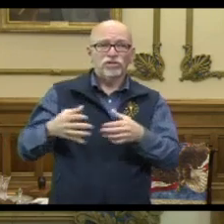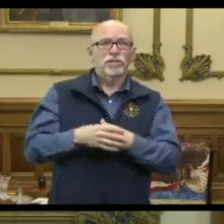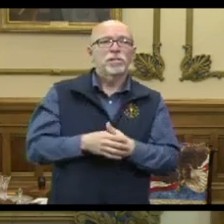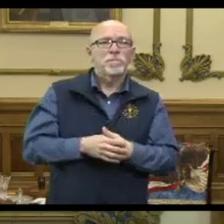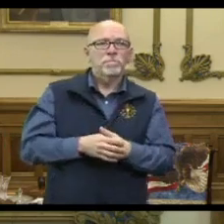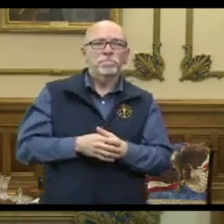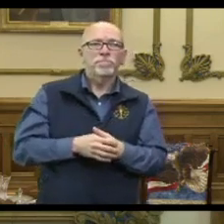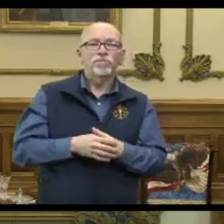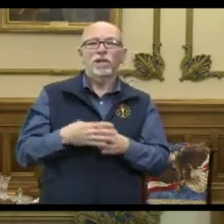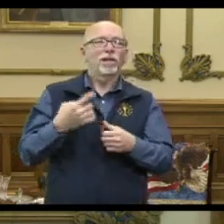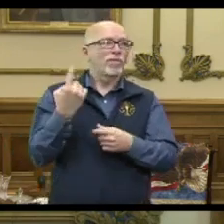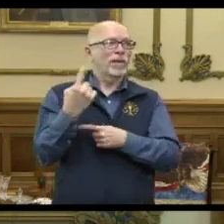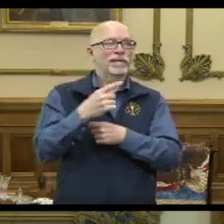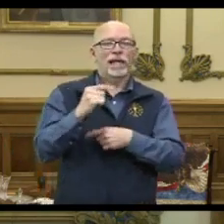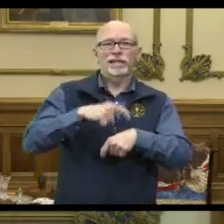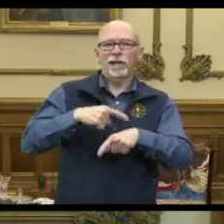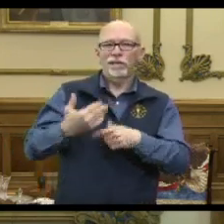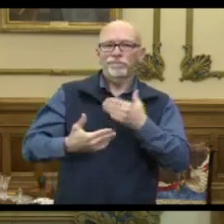One day at a time.